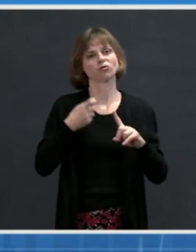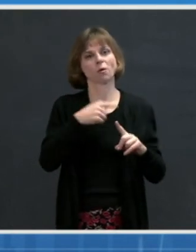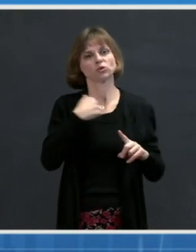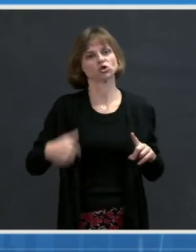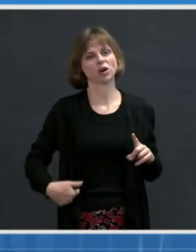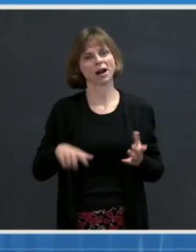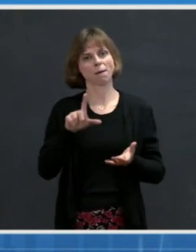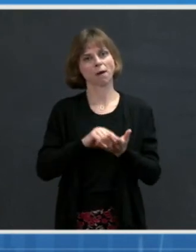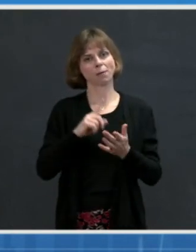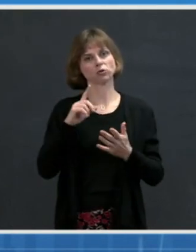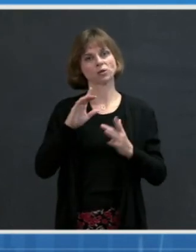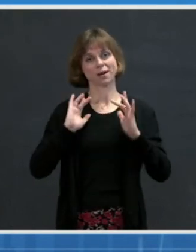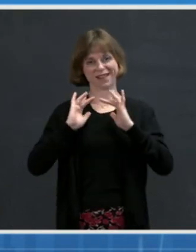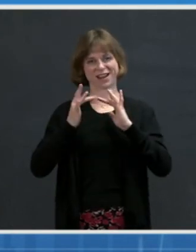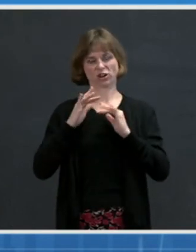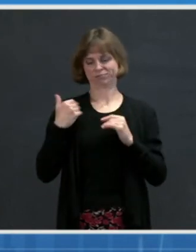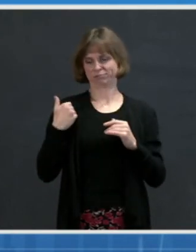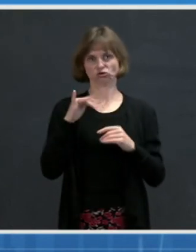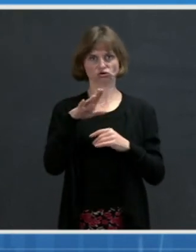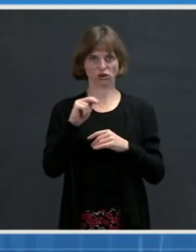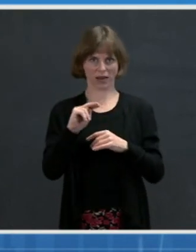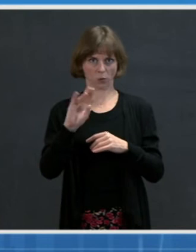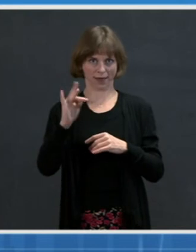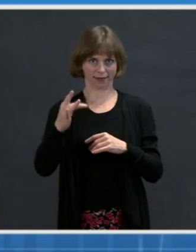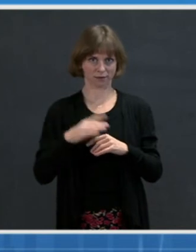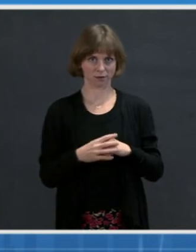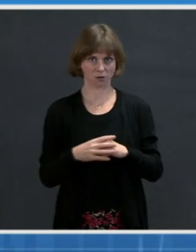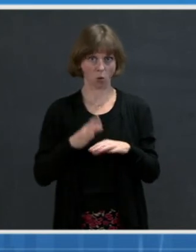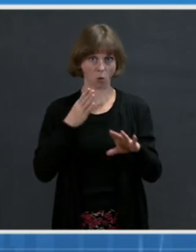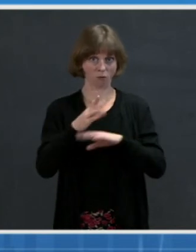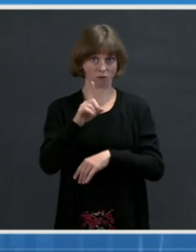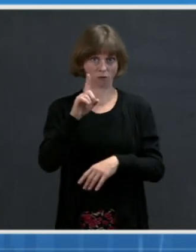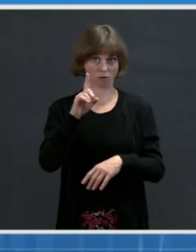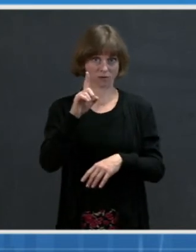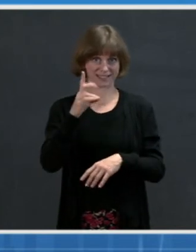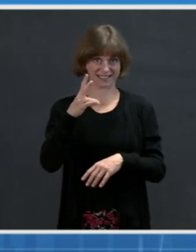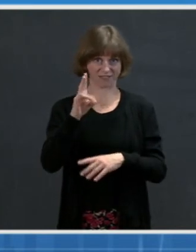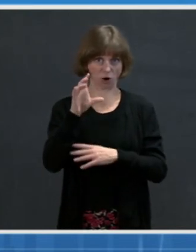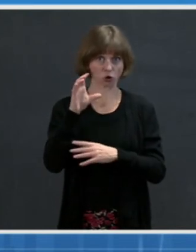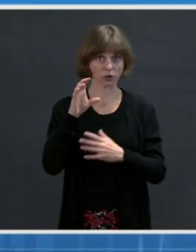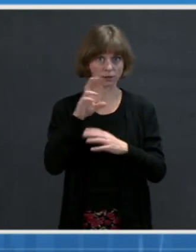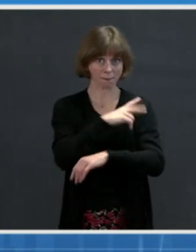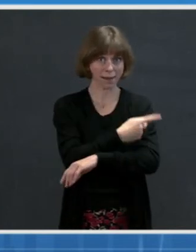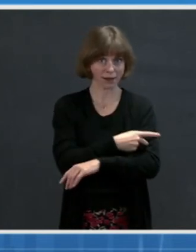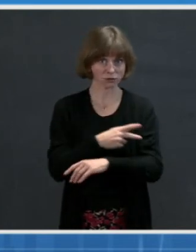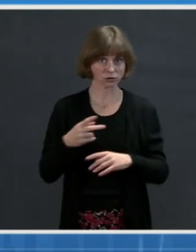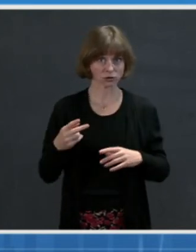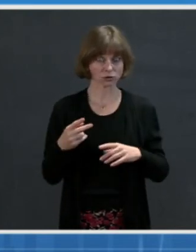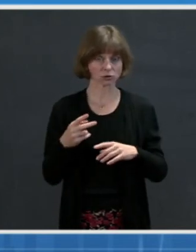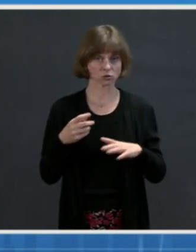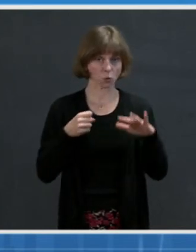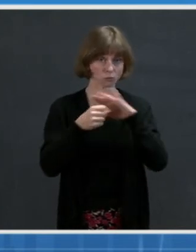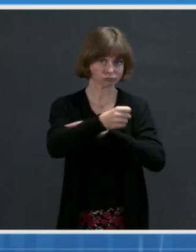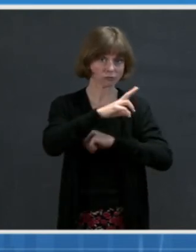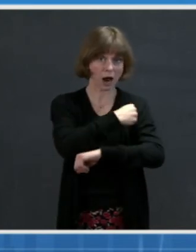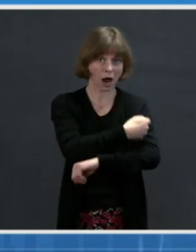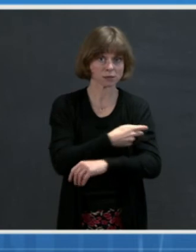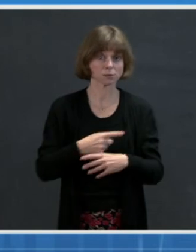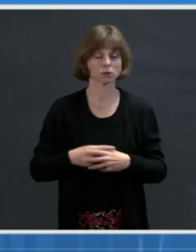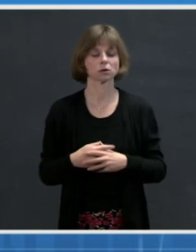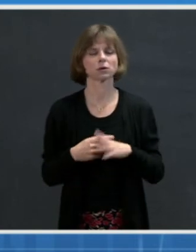on January 8th in more than 1,700 patients who actually had been hospitalized. I point